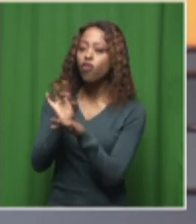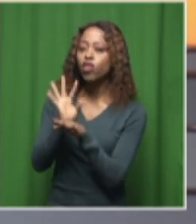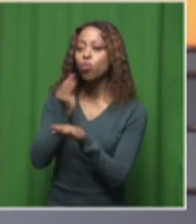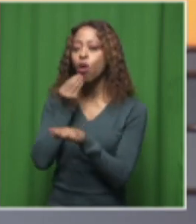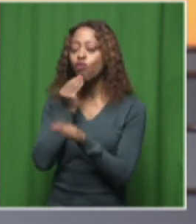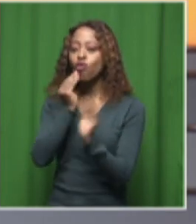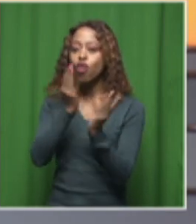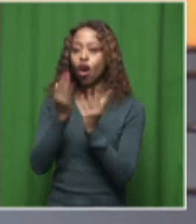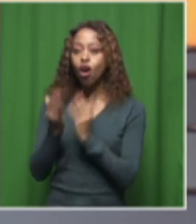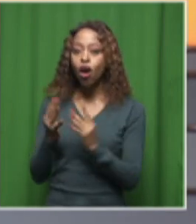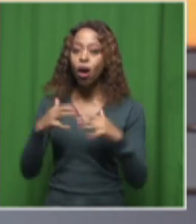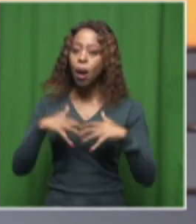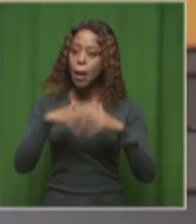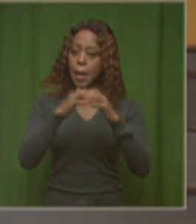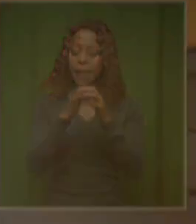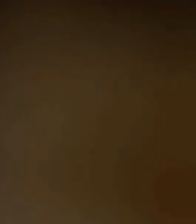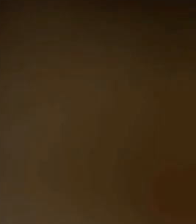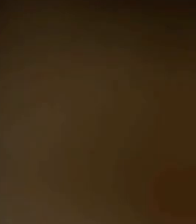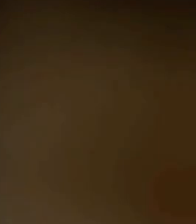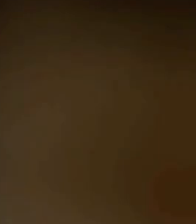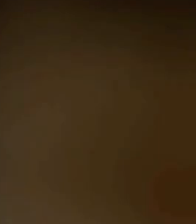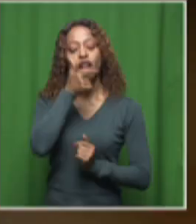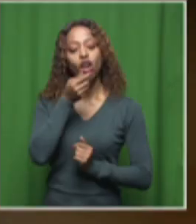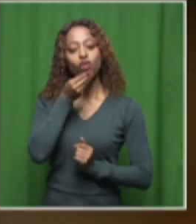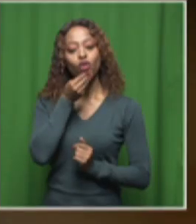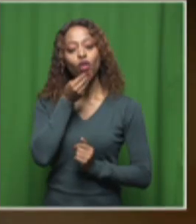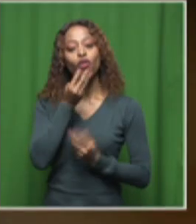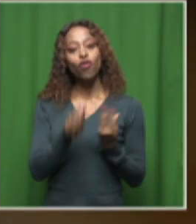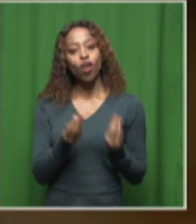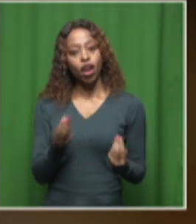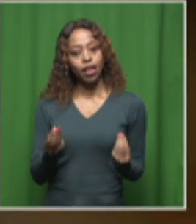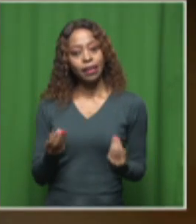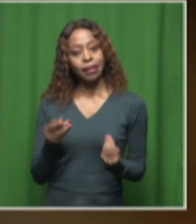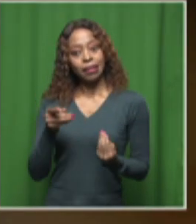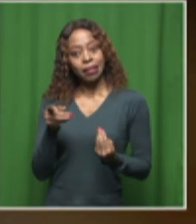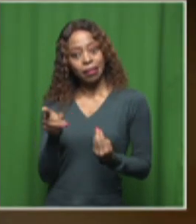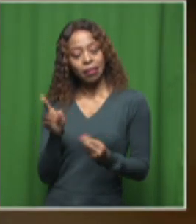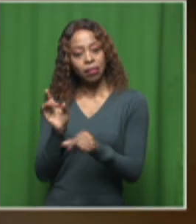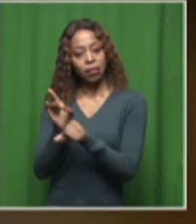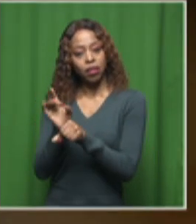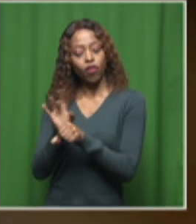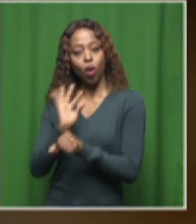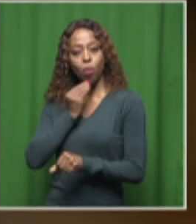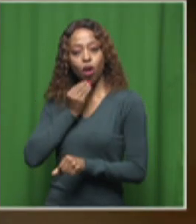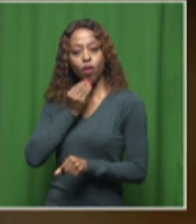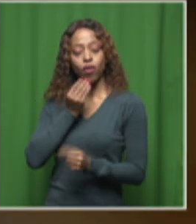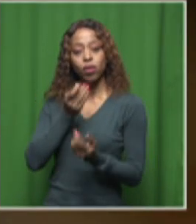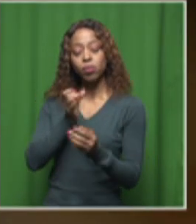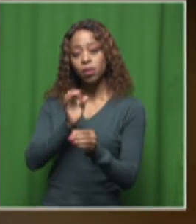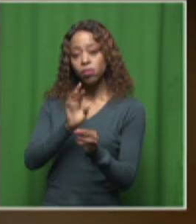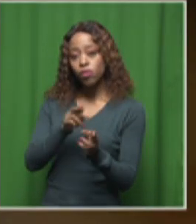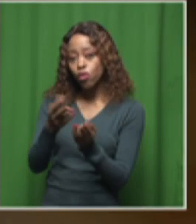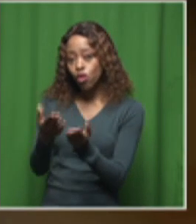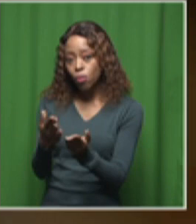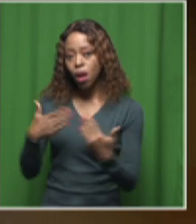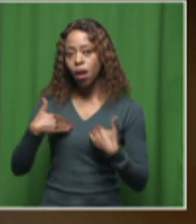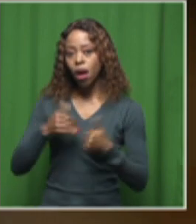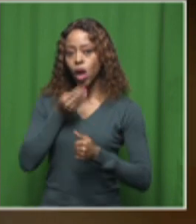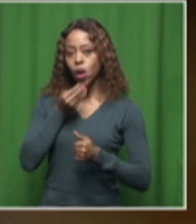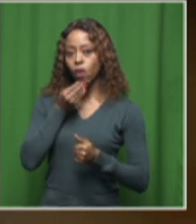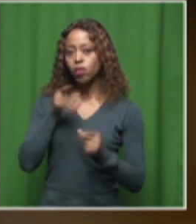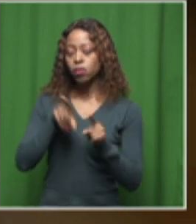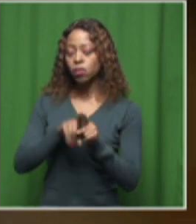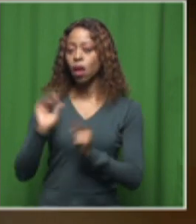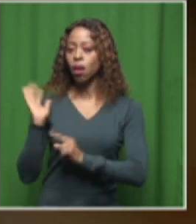and easy to make lunchbox meals for kids. The dietitian not only recommends healthy meals for her clients, but also runs a